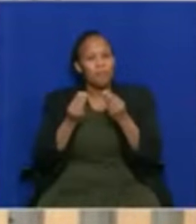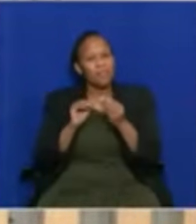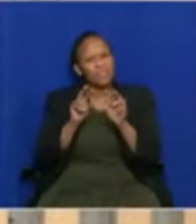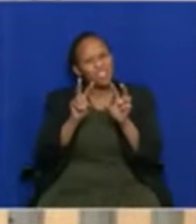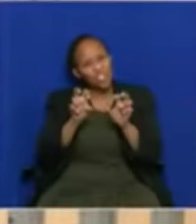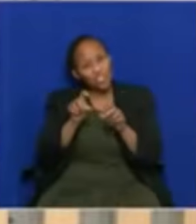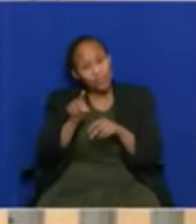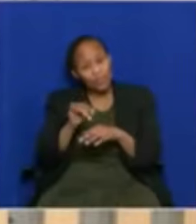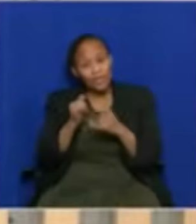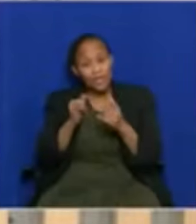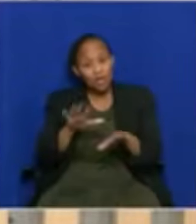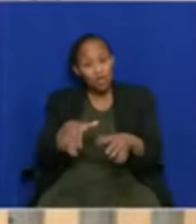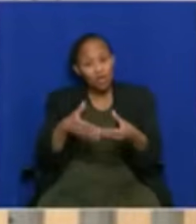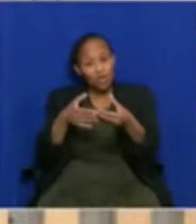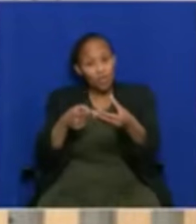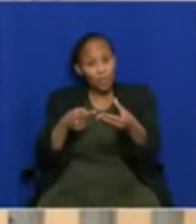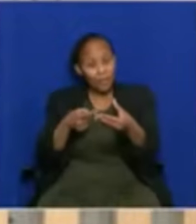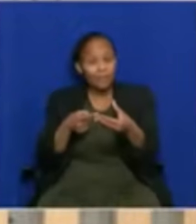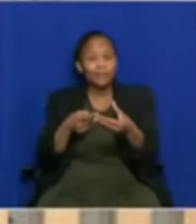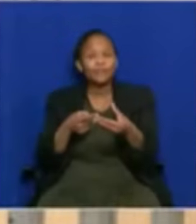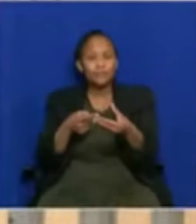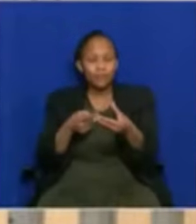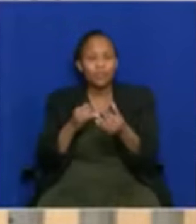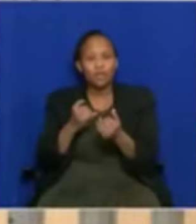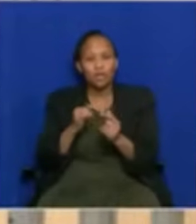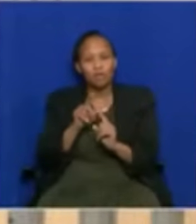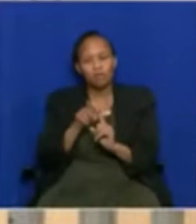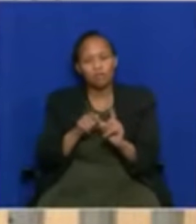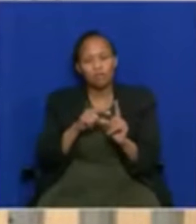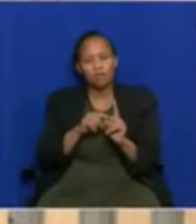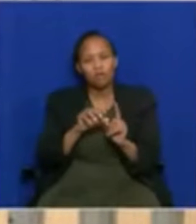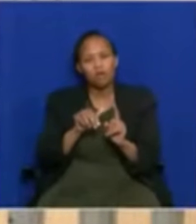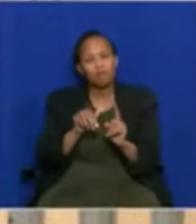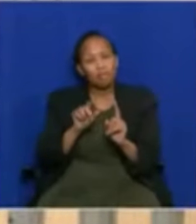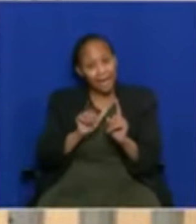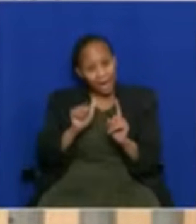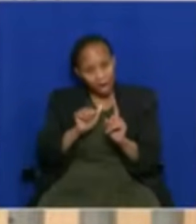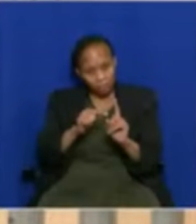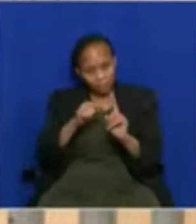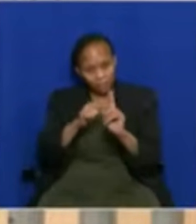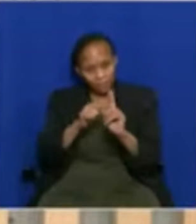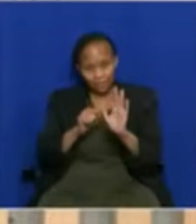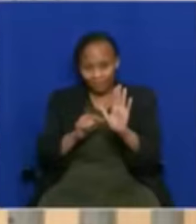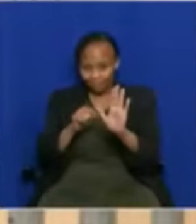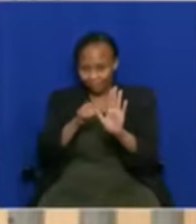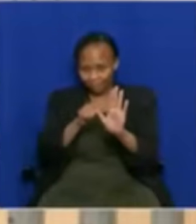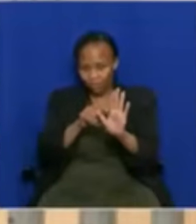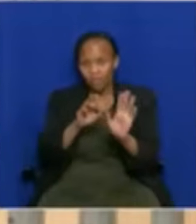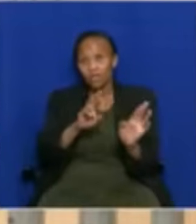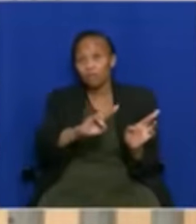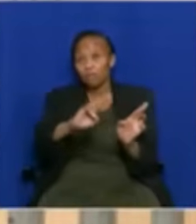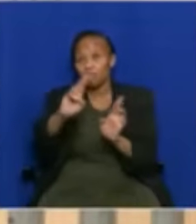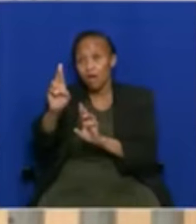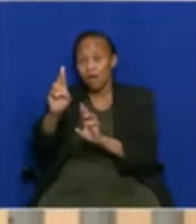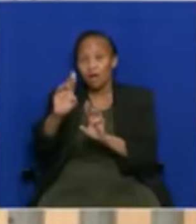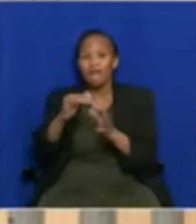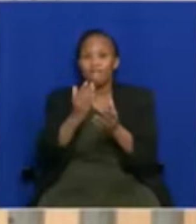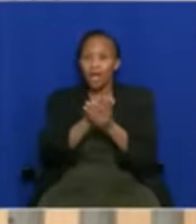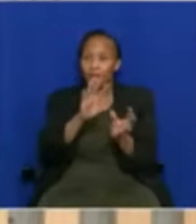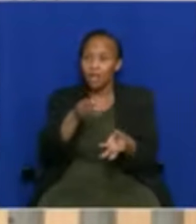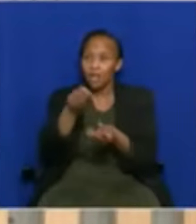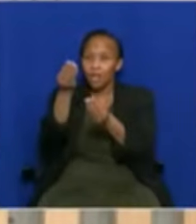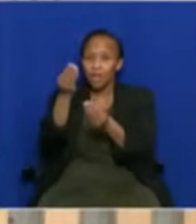document, Honorable Adams files his referral to IDEC. According to the document, the date